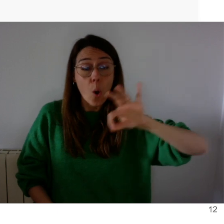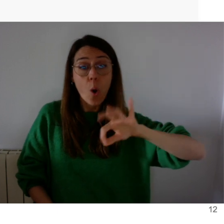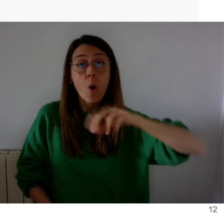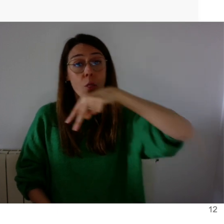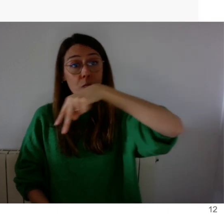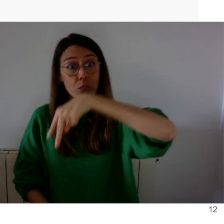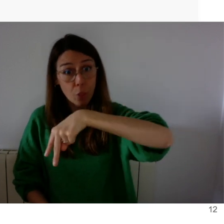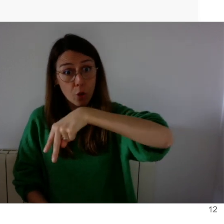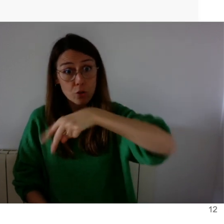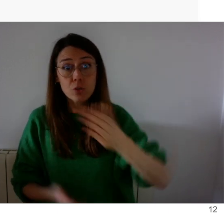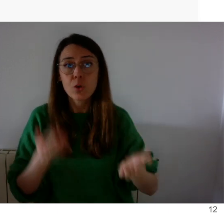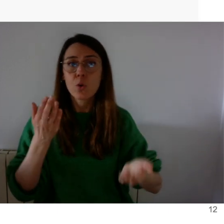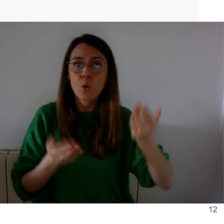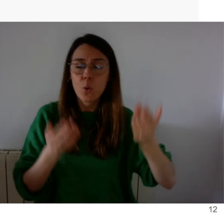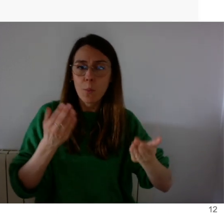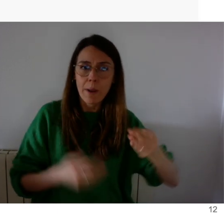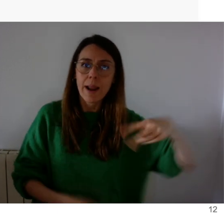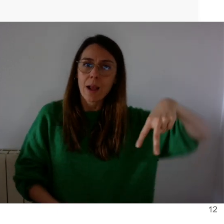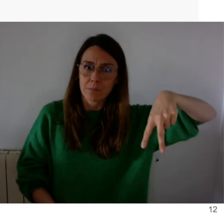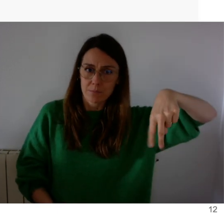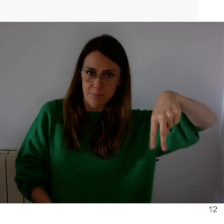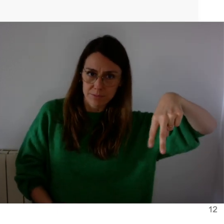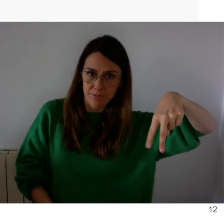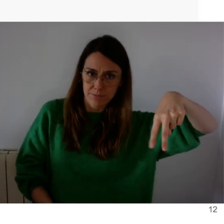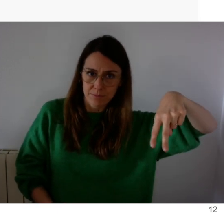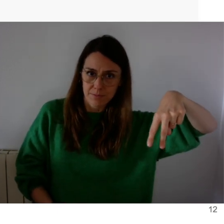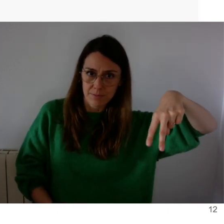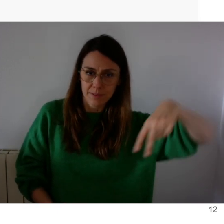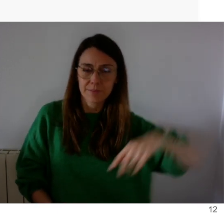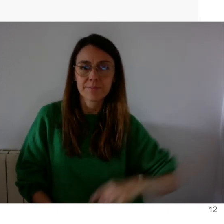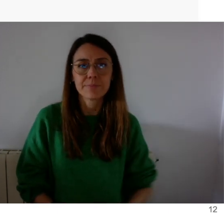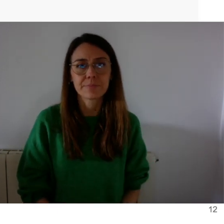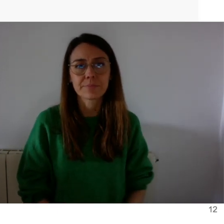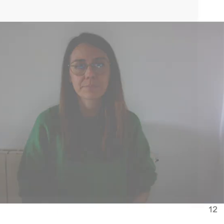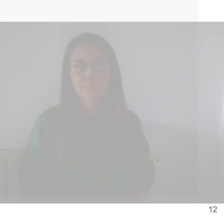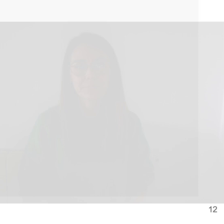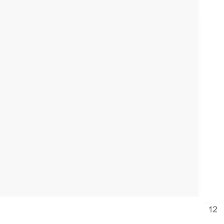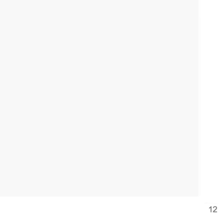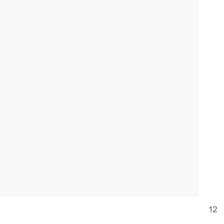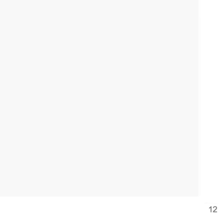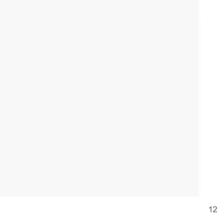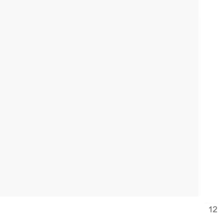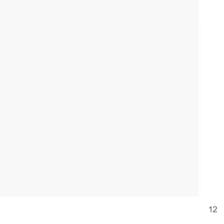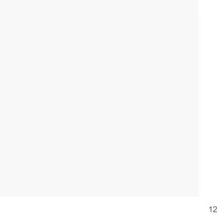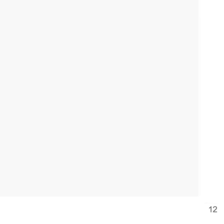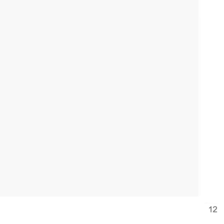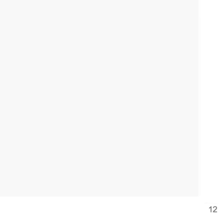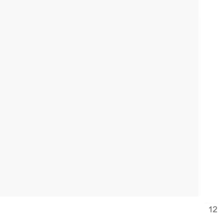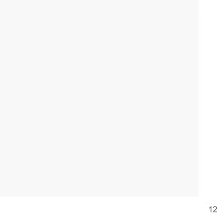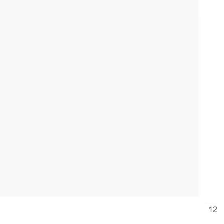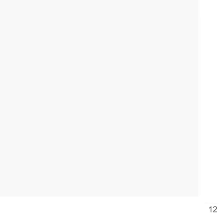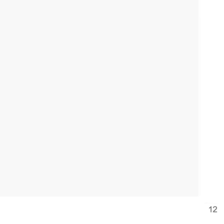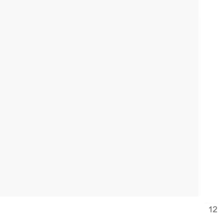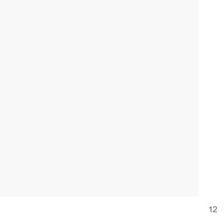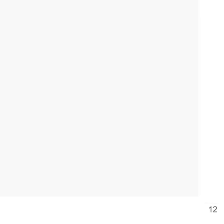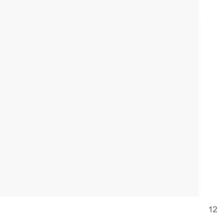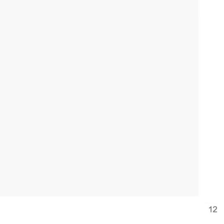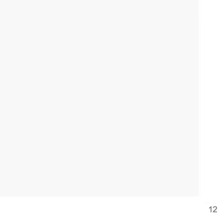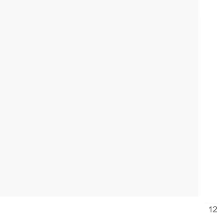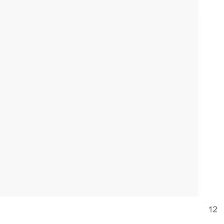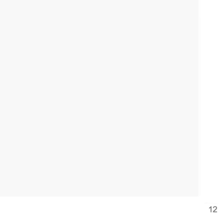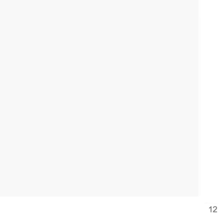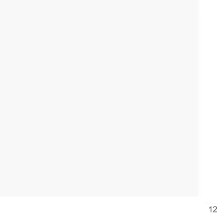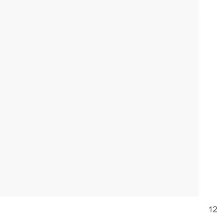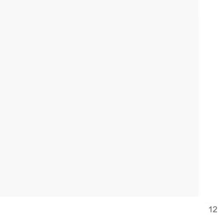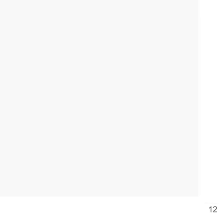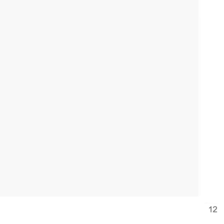the handshape choice between the one handshape and the 2 handshape and all their variants. And then we